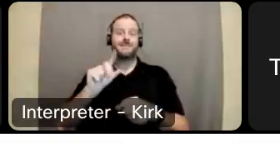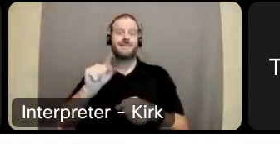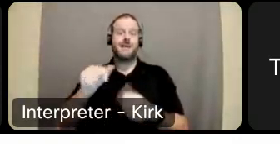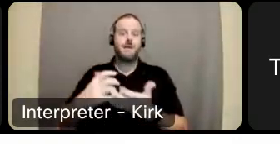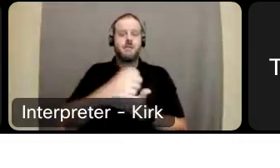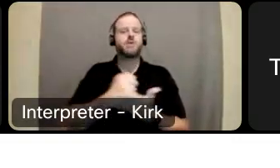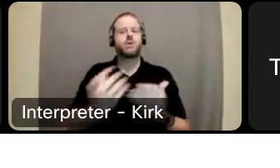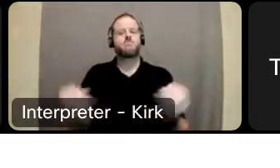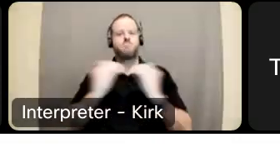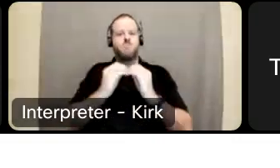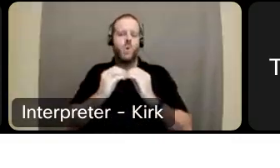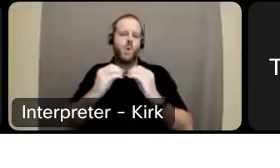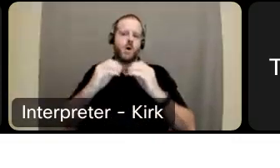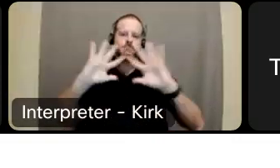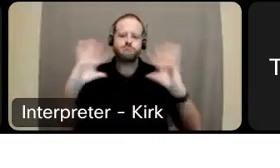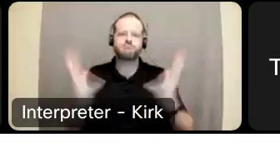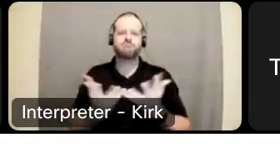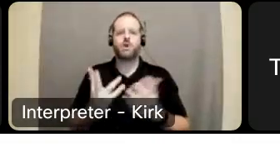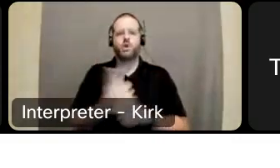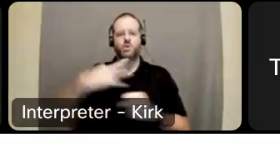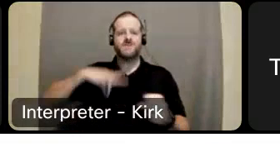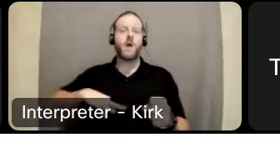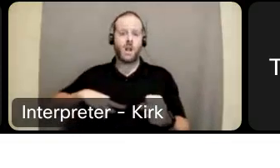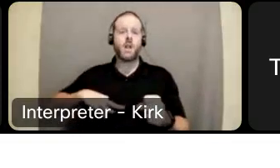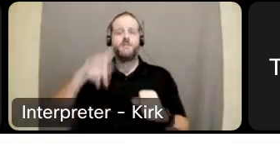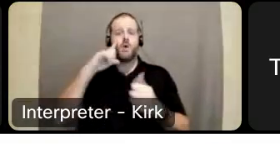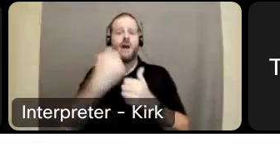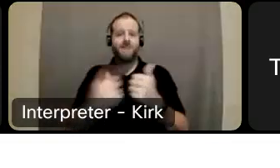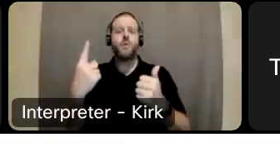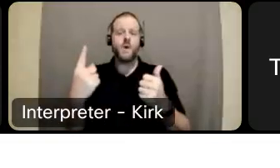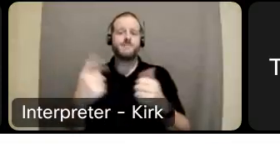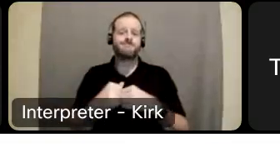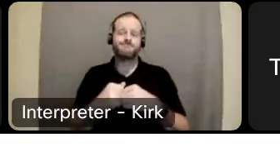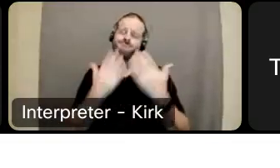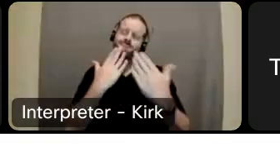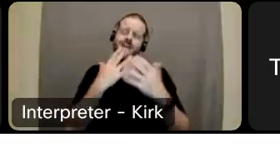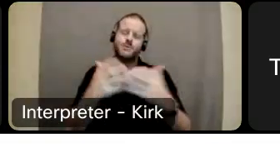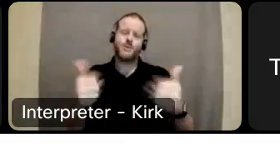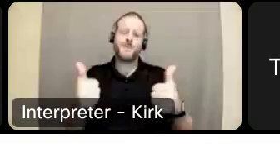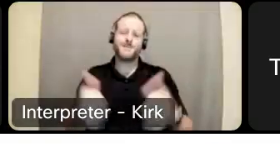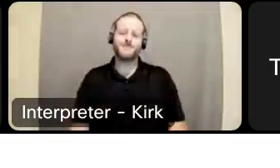robust and really useful to all parties involved. So thanks so much.